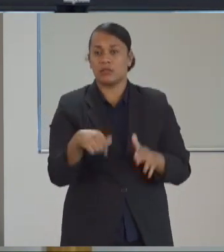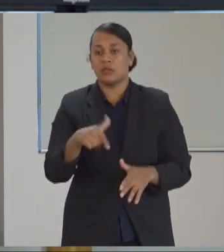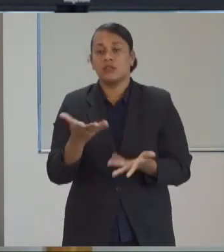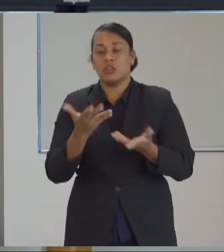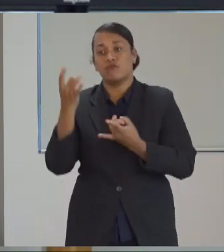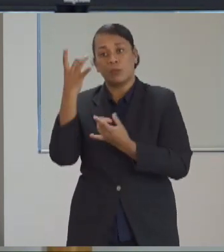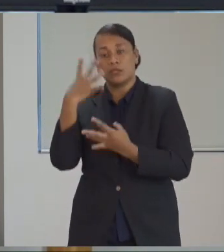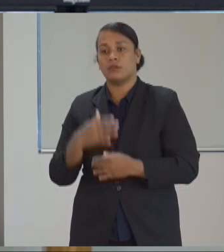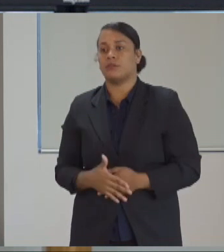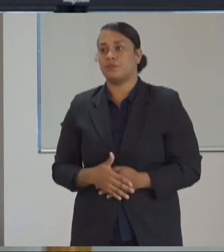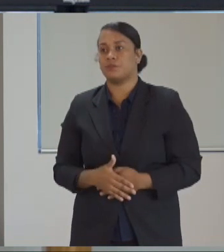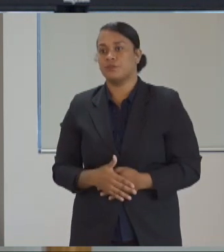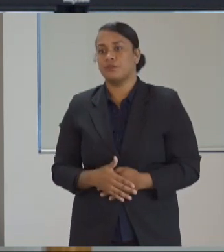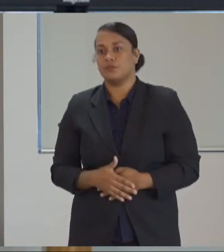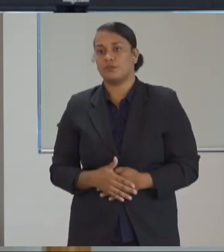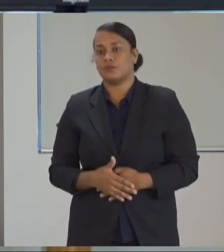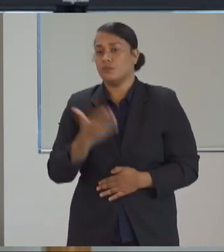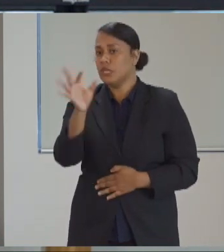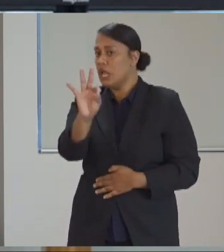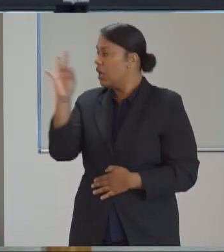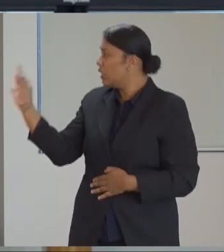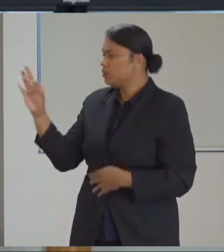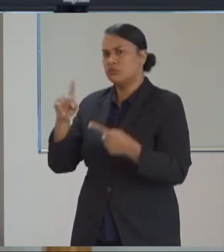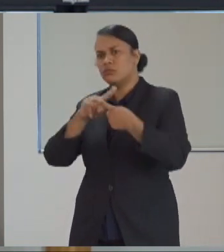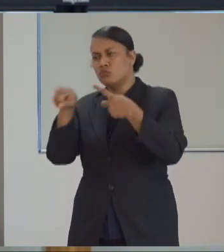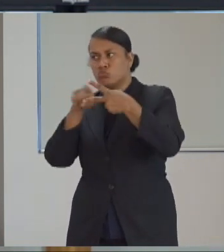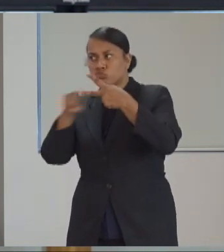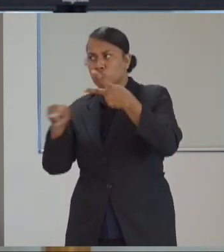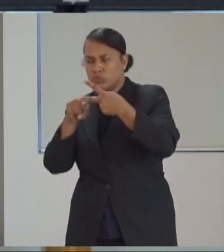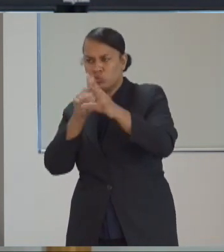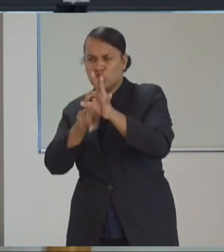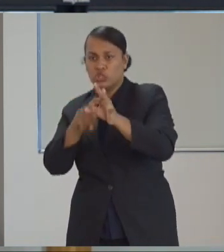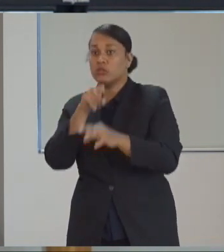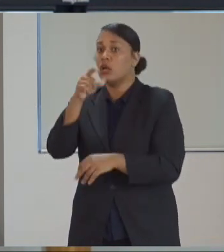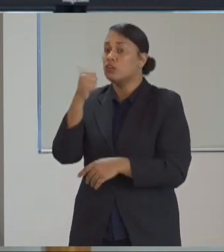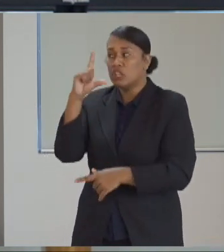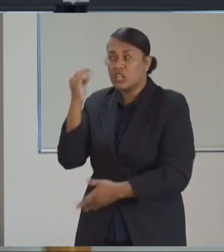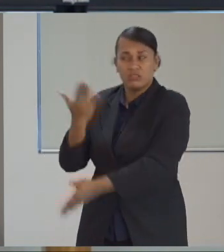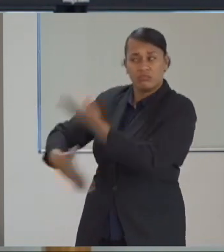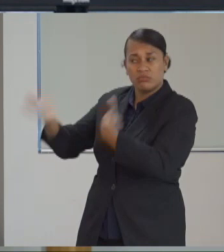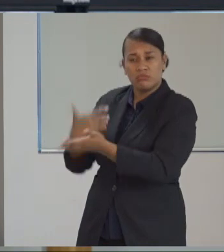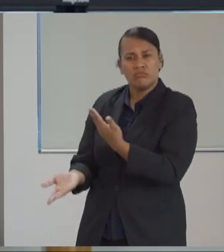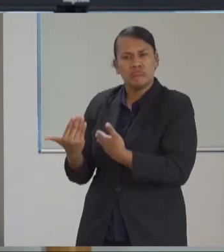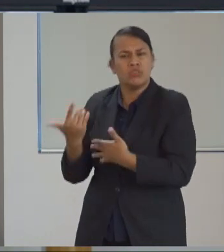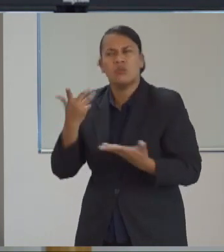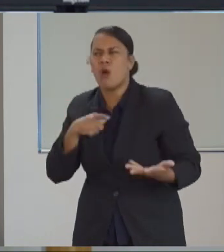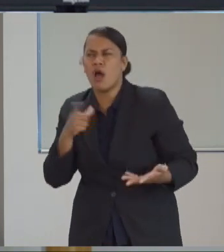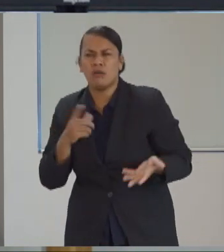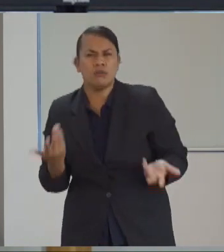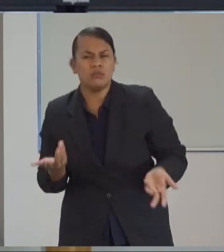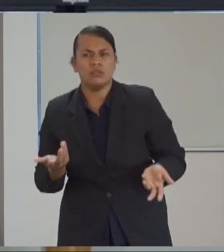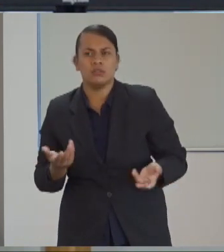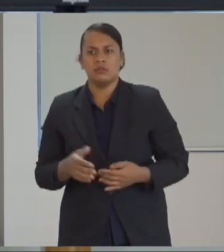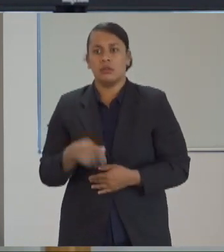sir. I have two questions. The first of which, can you explain the implications that the gazetted declaration